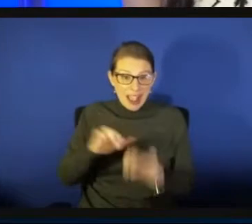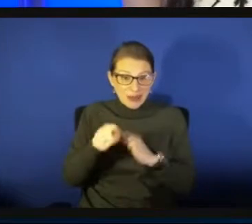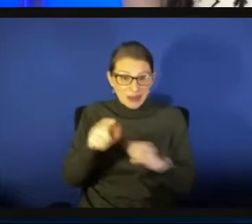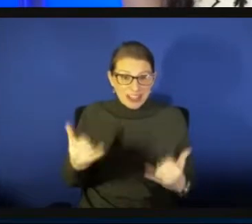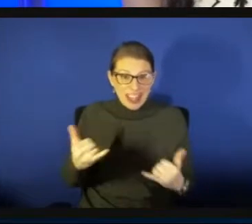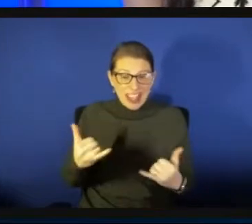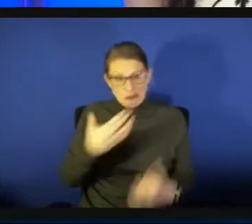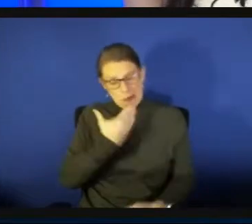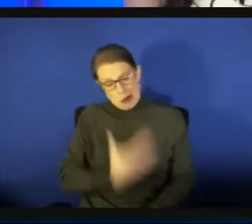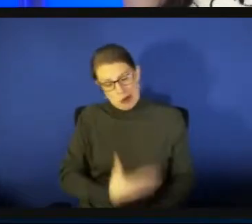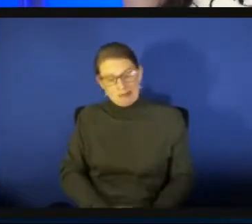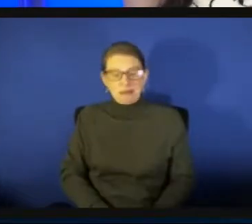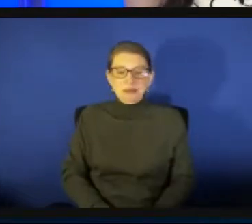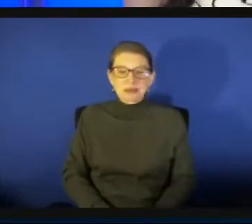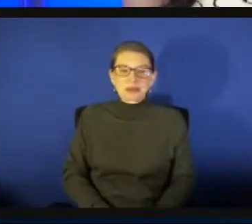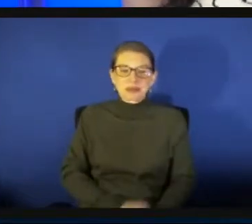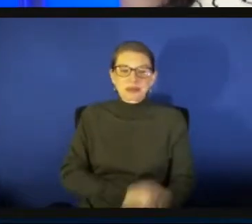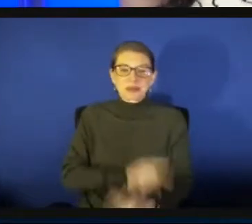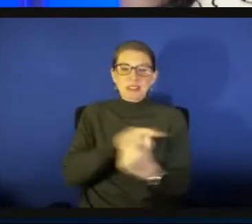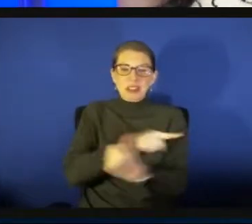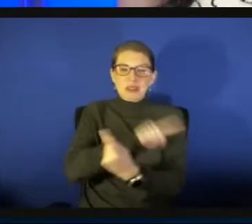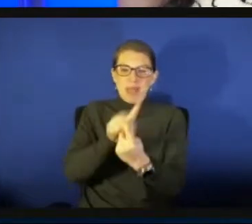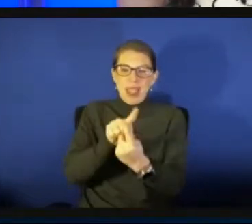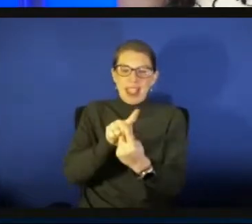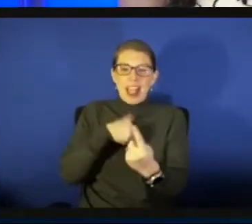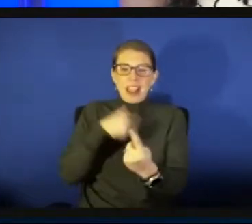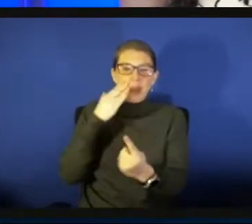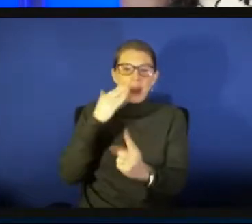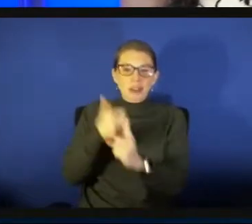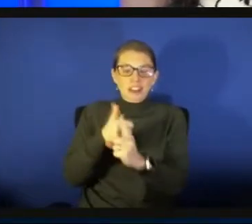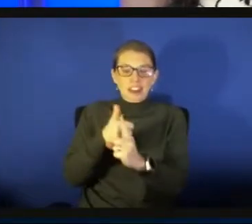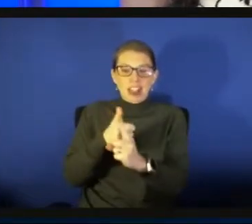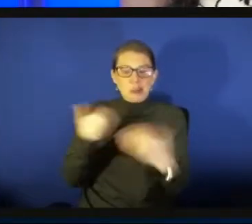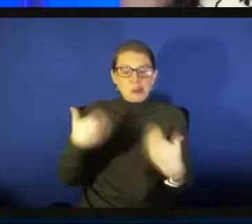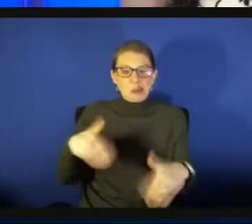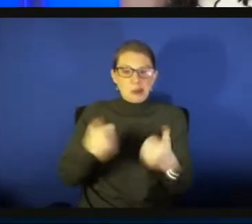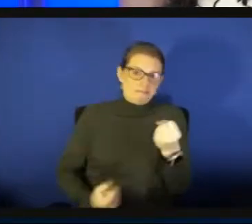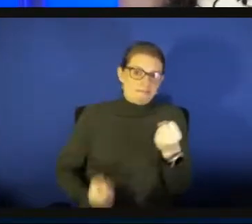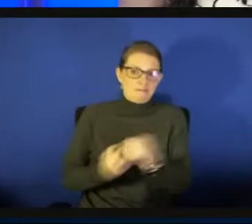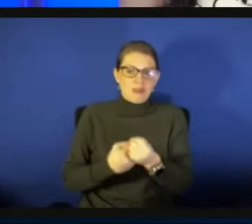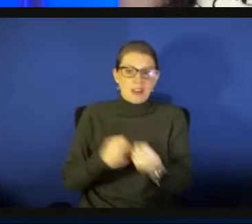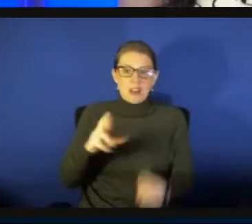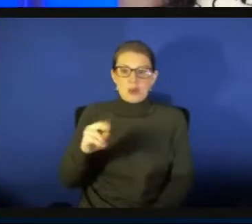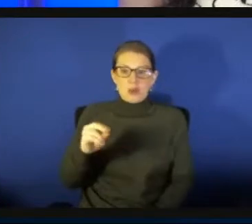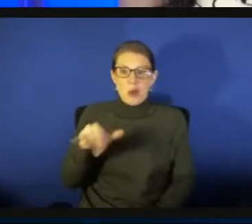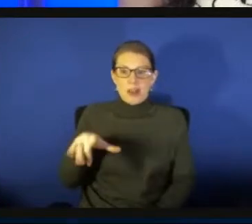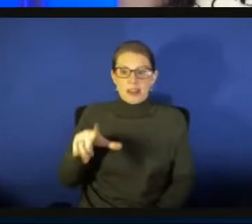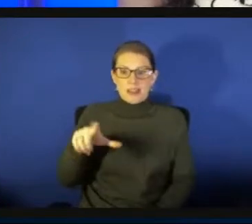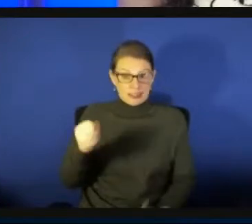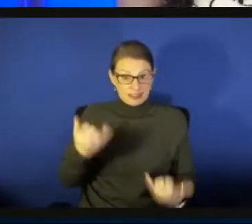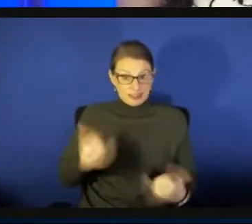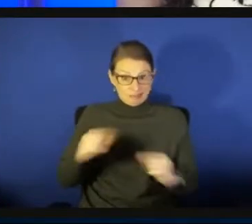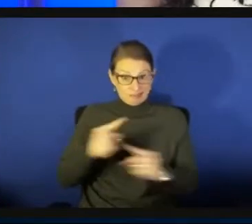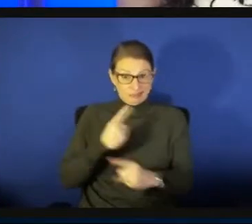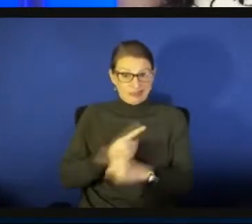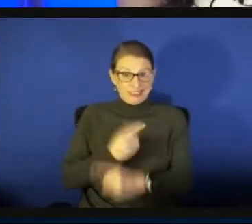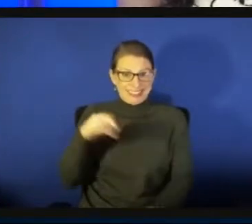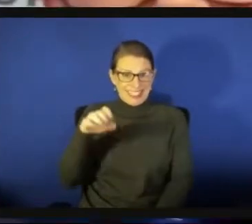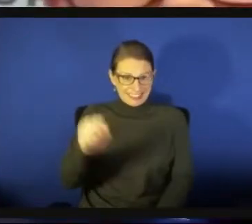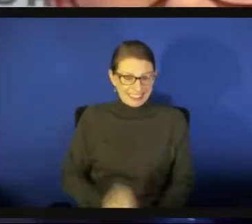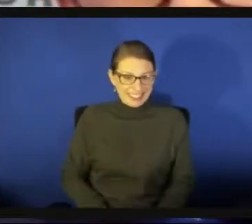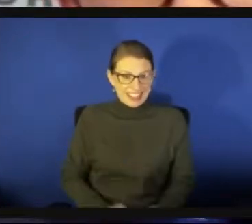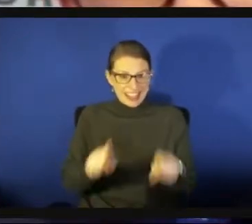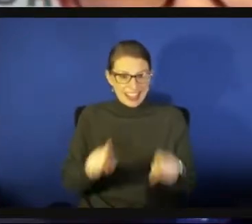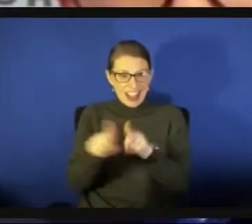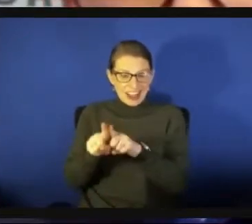When we first met you, I know you said you were a huge Royals fan. I assume that's still accurate? Yes, and I'm also cheering